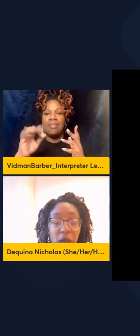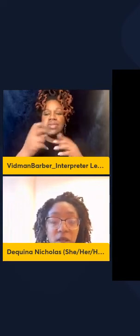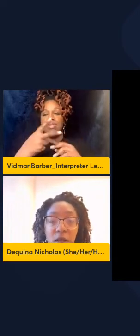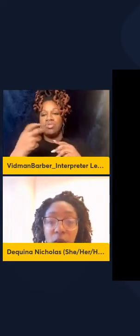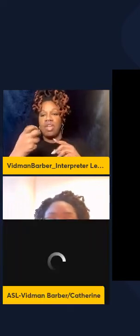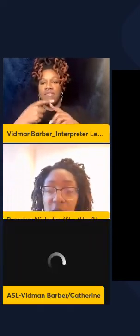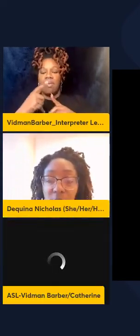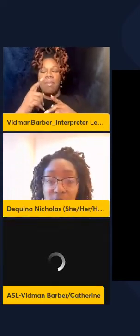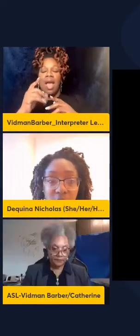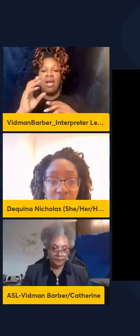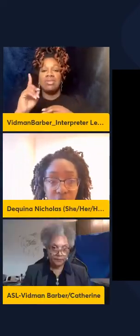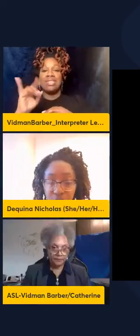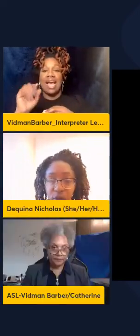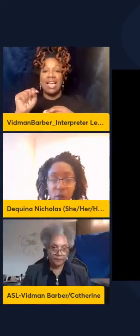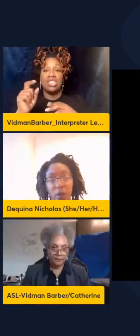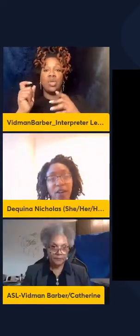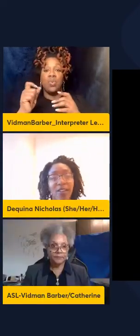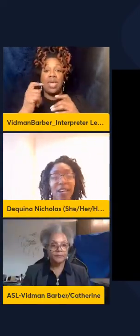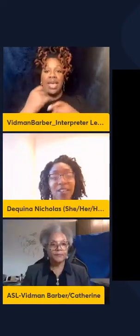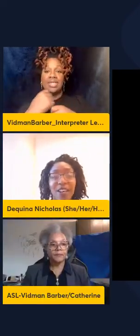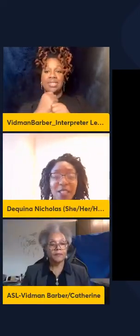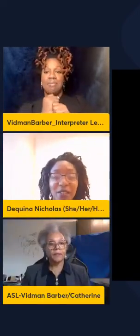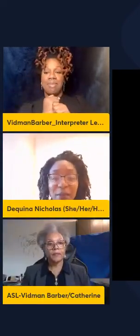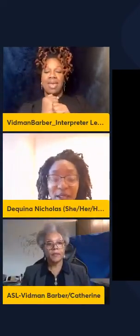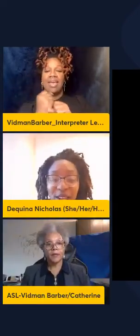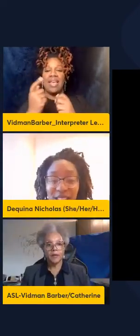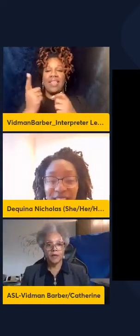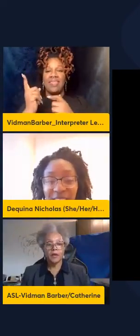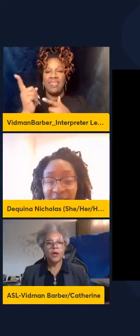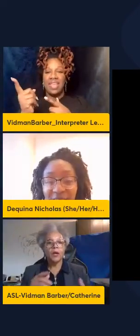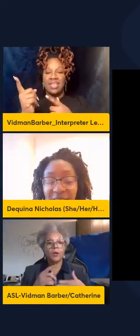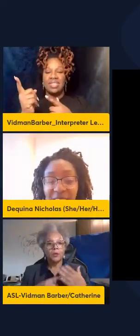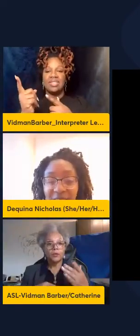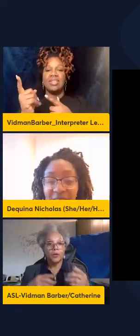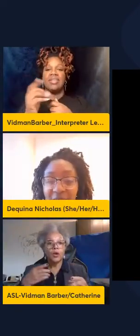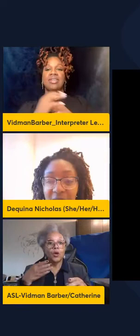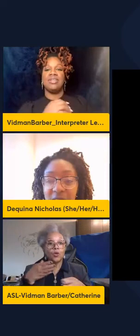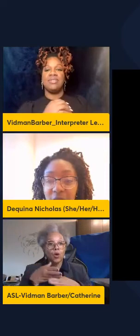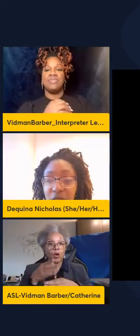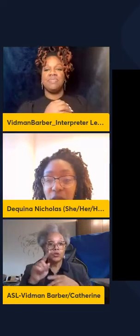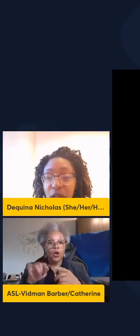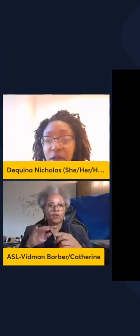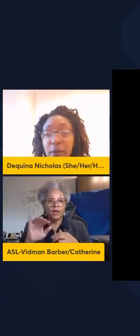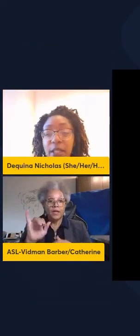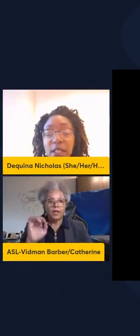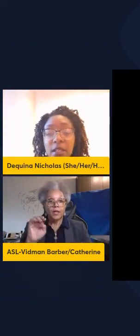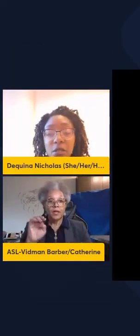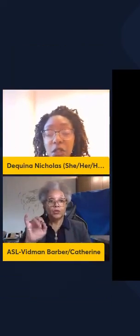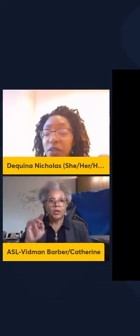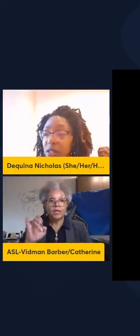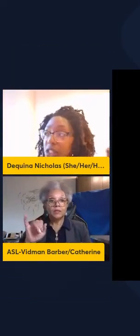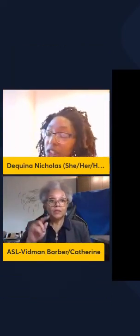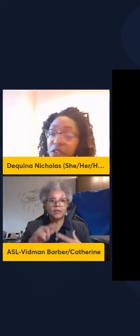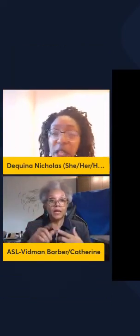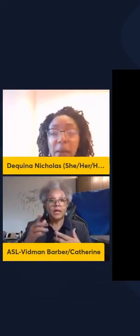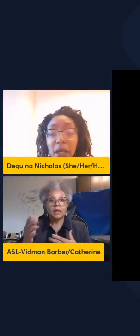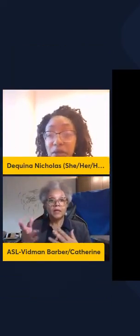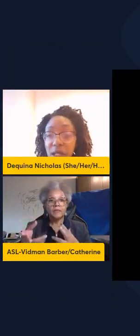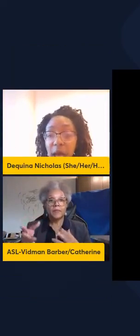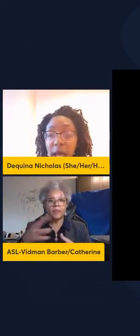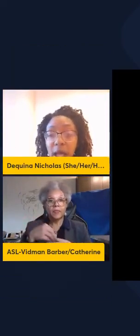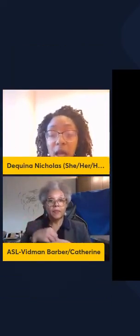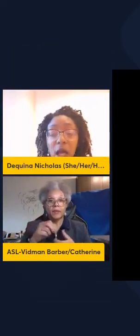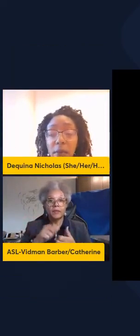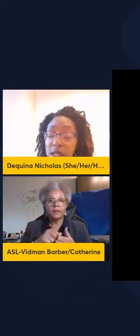microarray. So we decided once again to do some more what we call now crossover immunology and engage Dr. Ronki Olabisi. So she runs an engineering lab